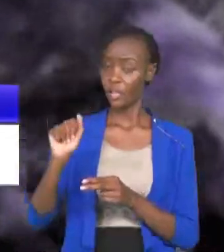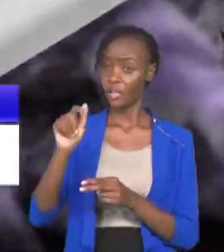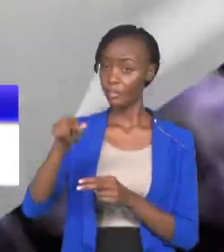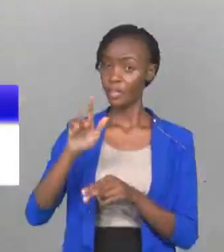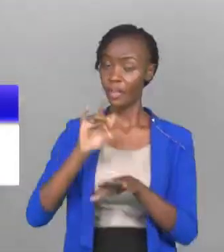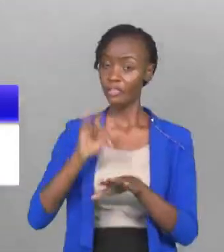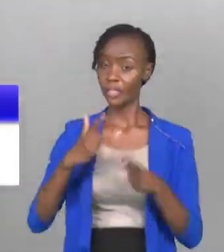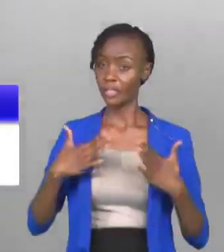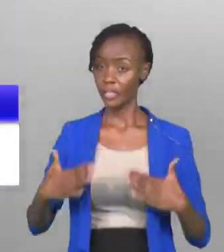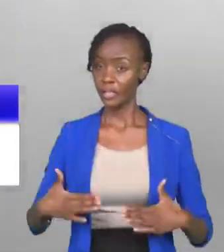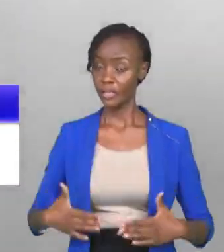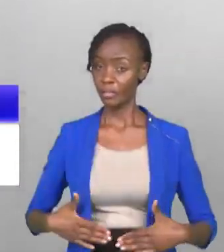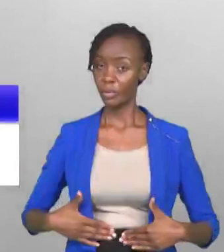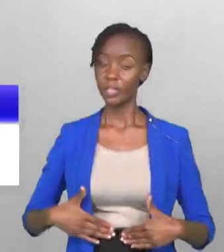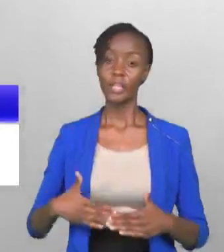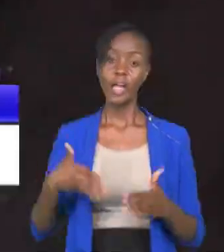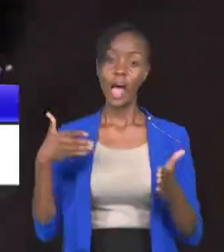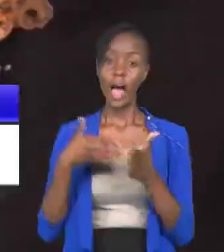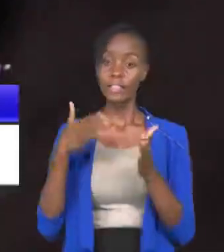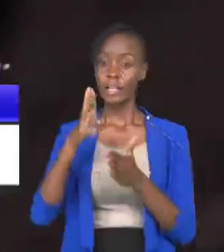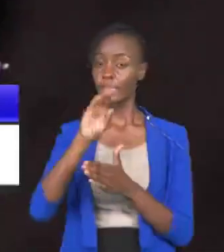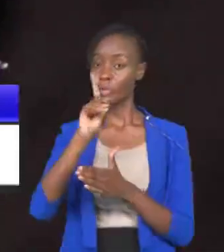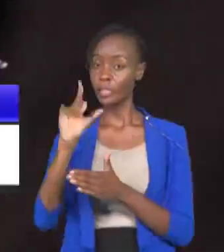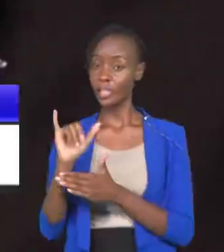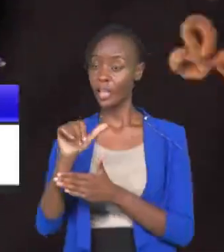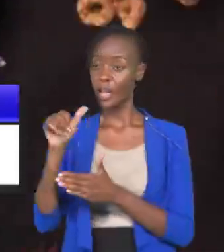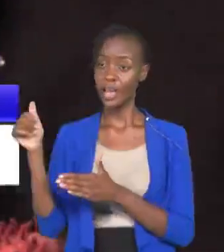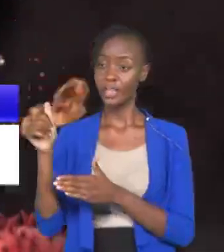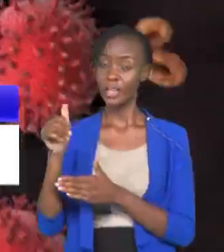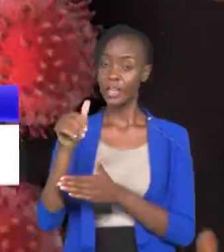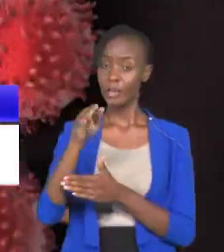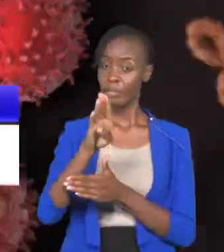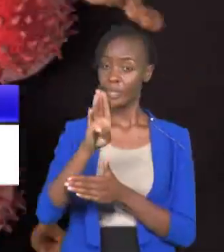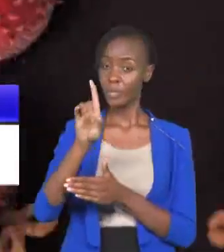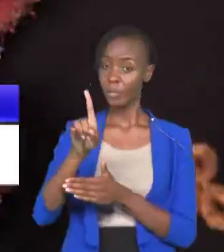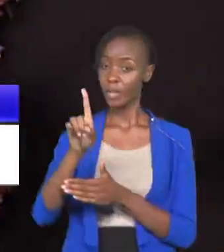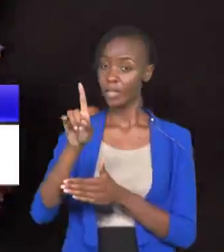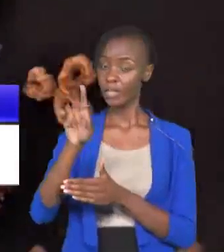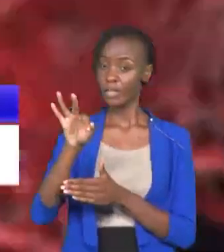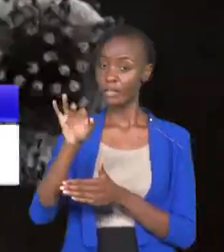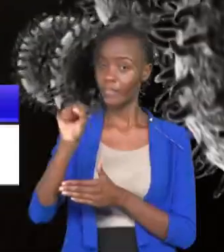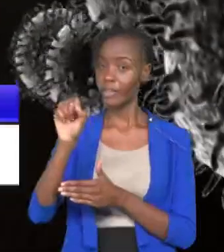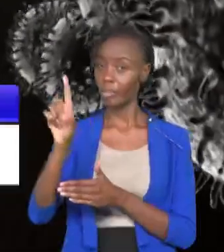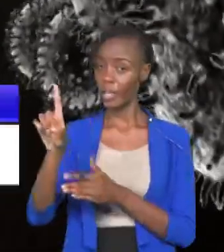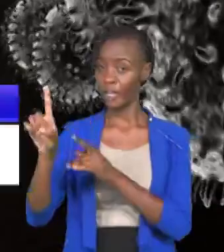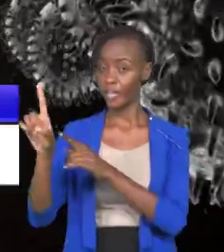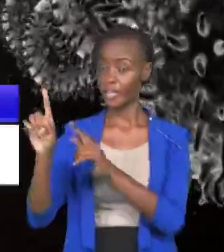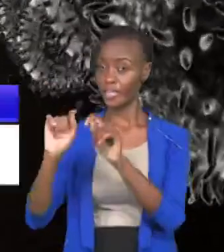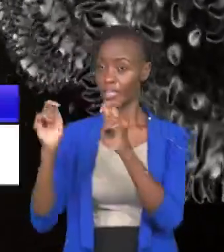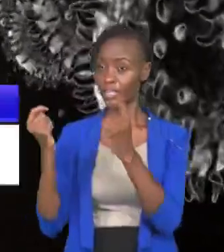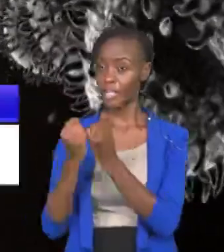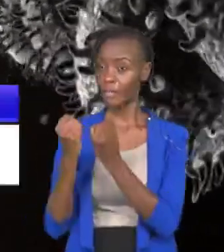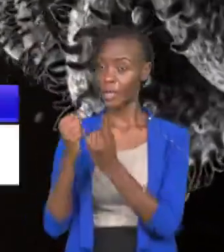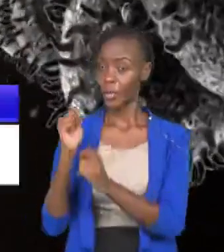and antibodies. Another variant in the same country, named B1351, has since become South